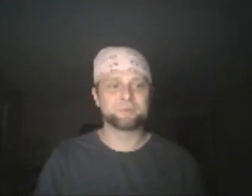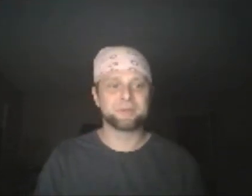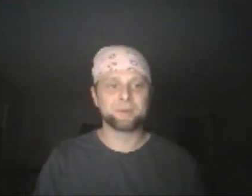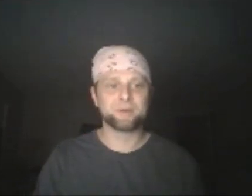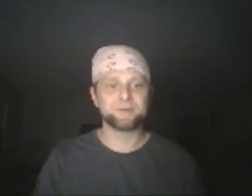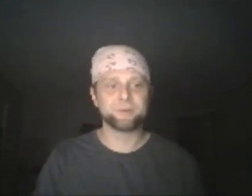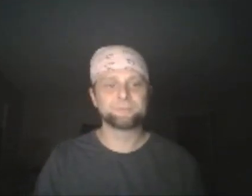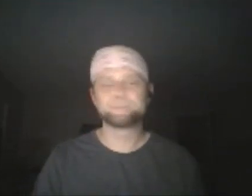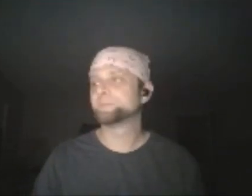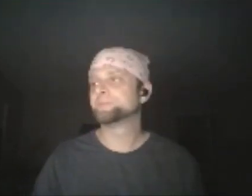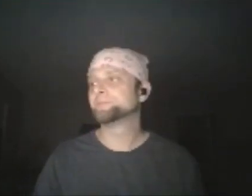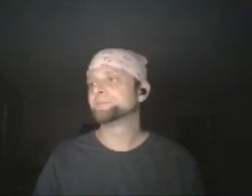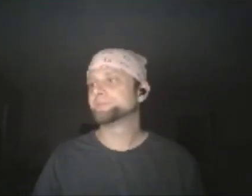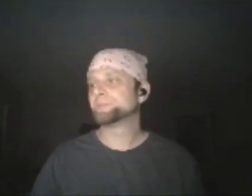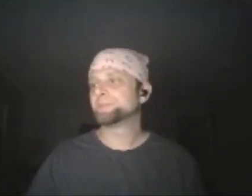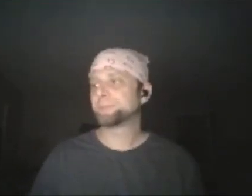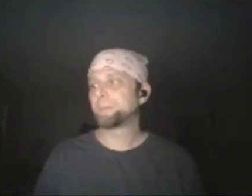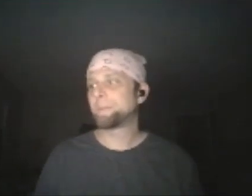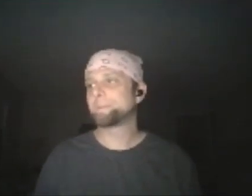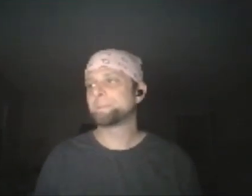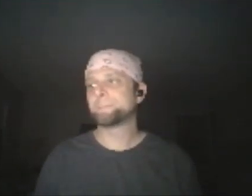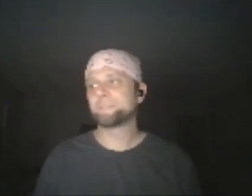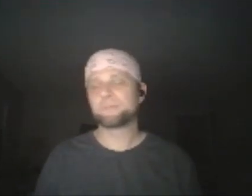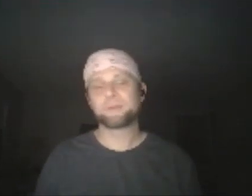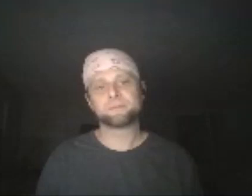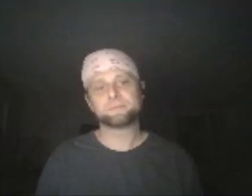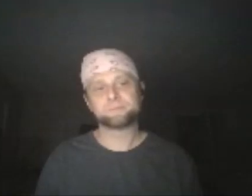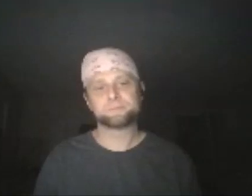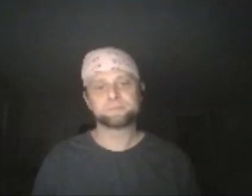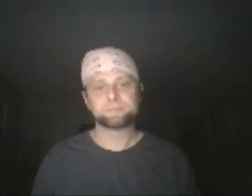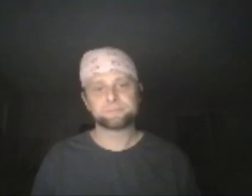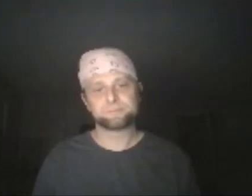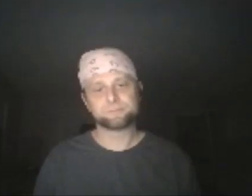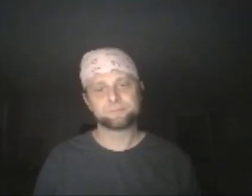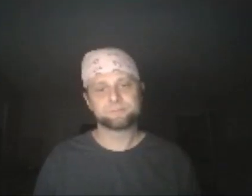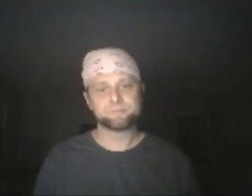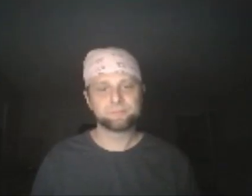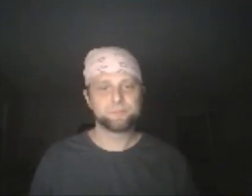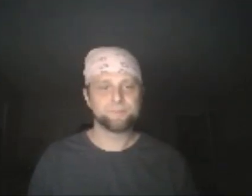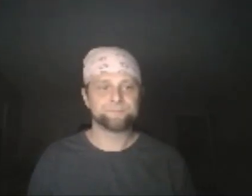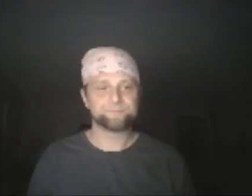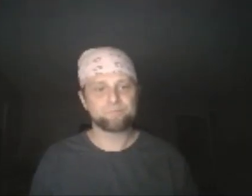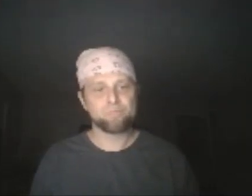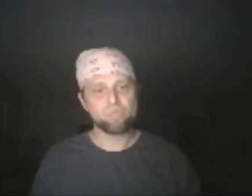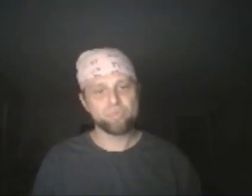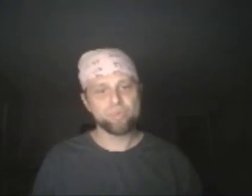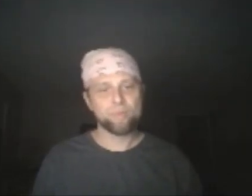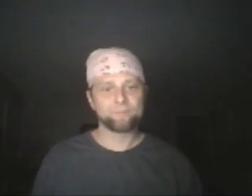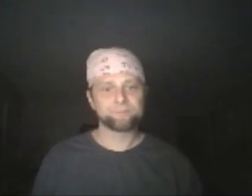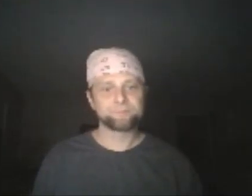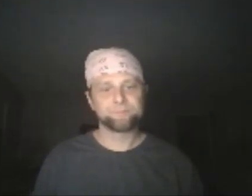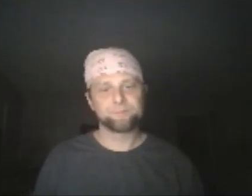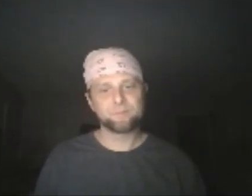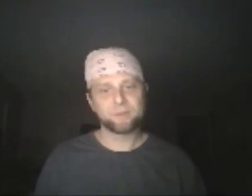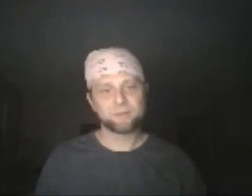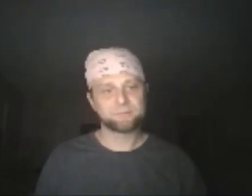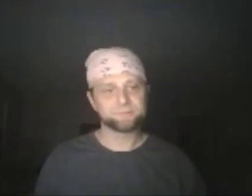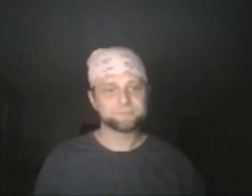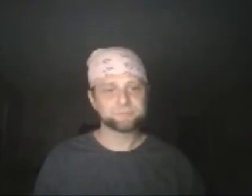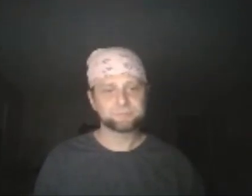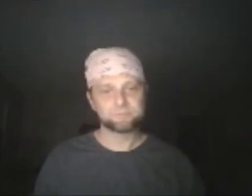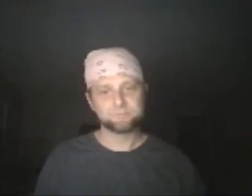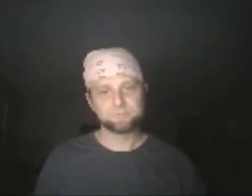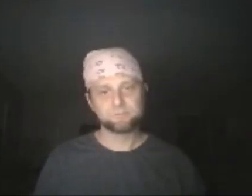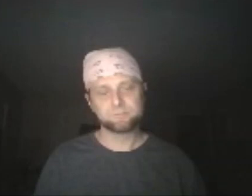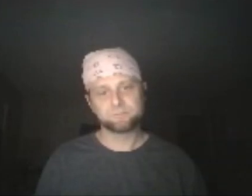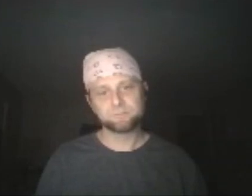group to be compared to. The company is reported to be Dmitry Valerievich Yudkin, who was born in Kirovohrad Oblast in 1970. According to the